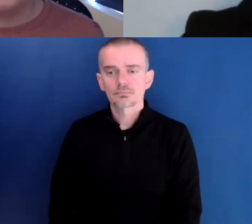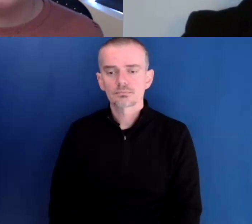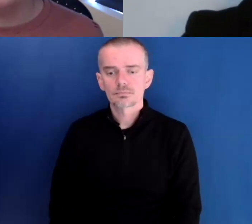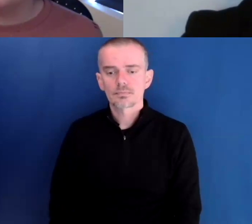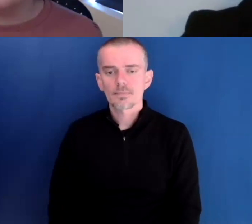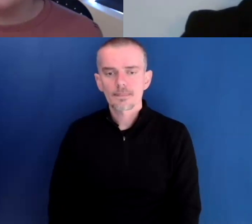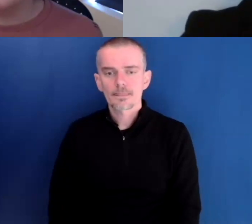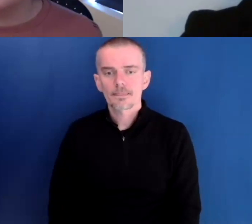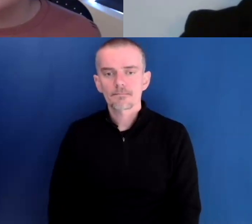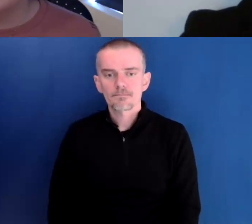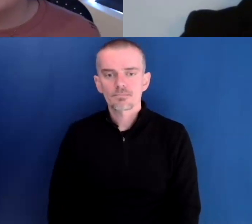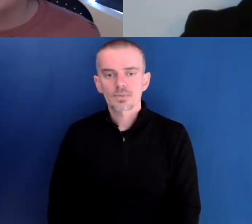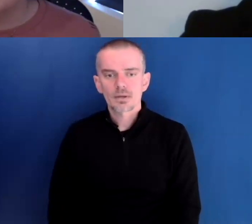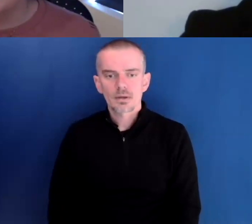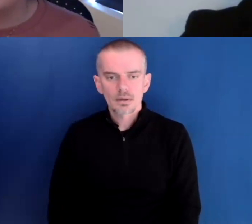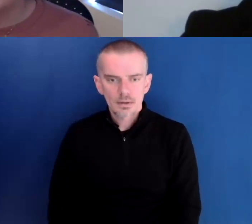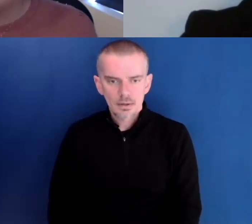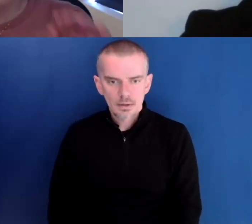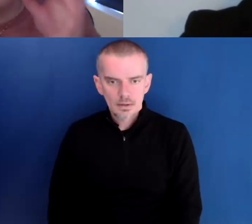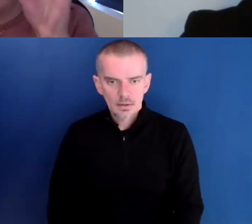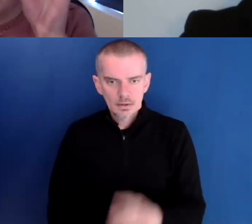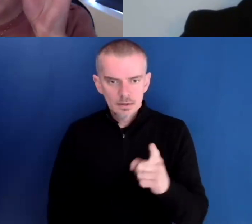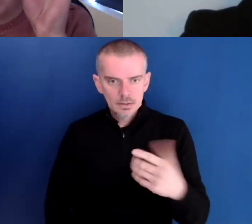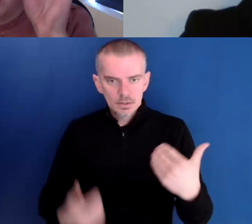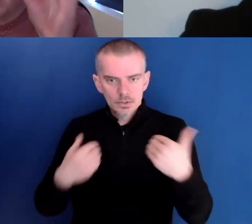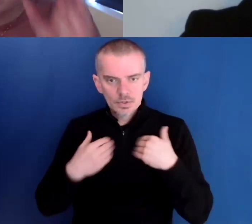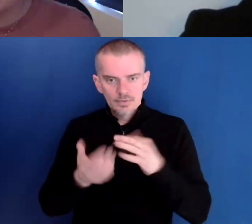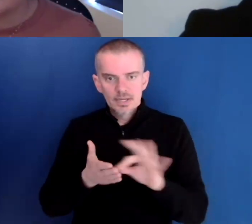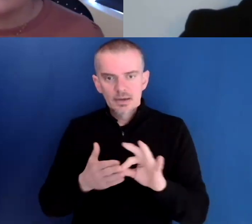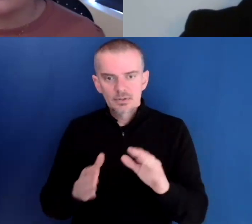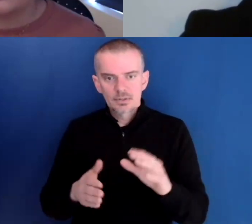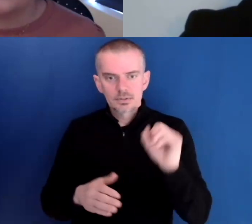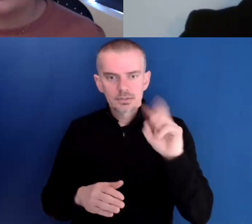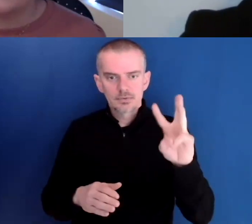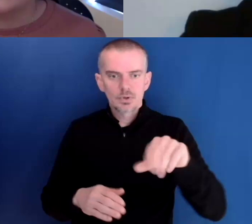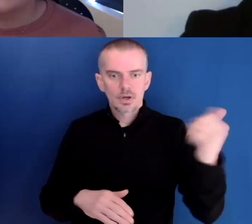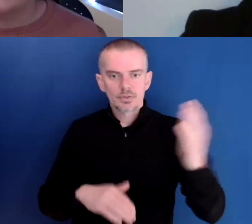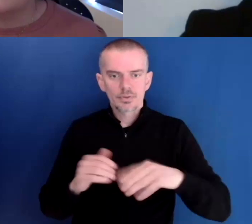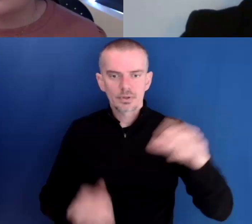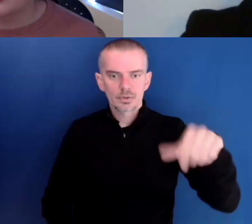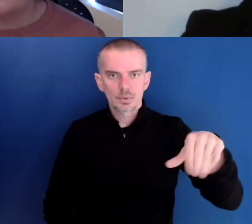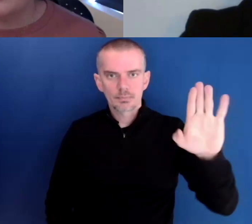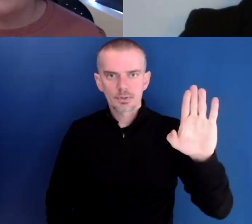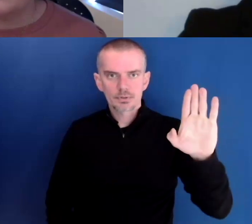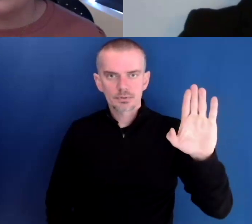All right. Do you have an accounting software recommendation other than QuickBooks for nonprofits for